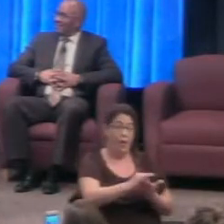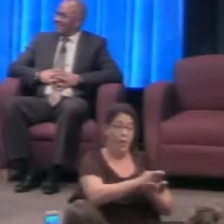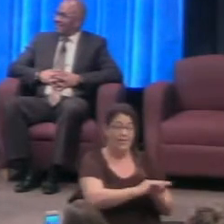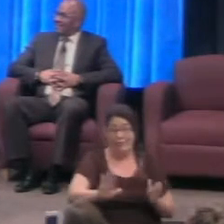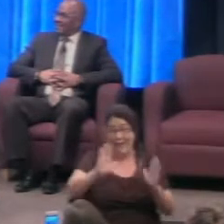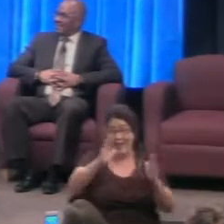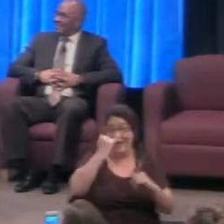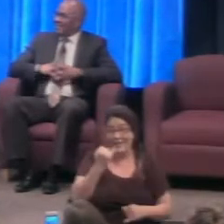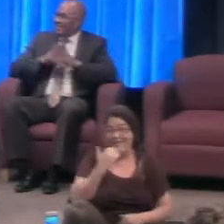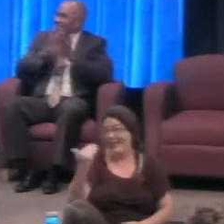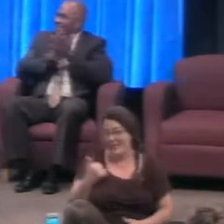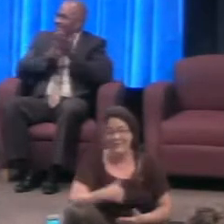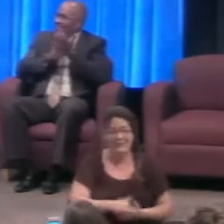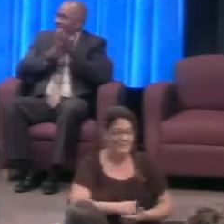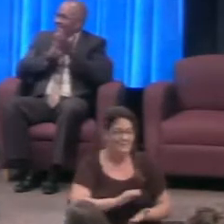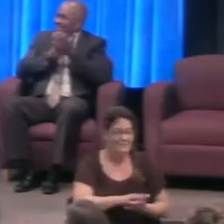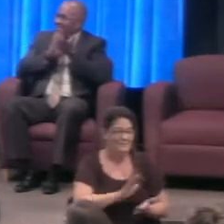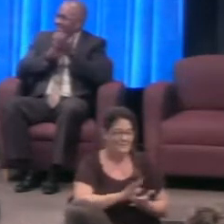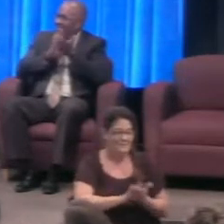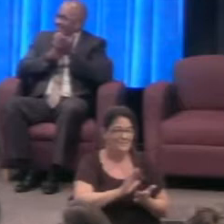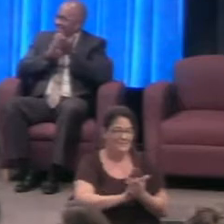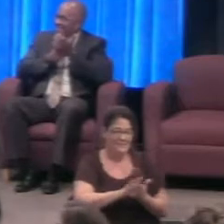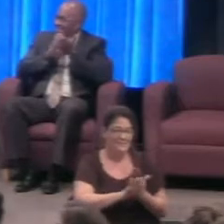nice. Well, thank you. There you go.